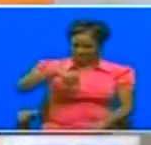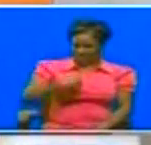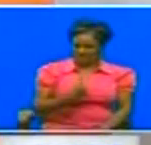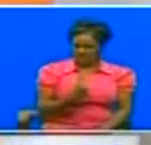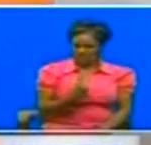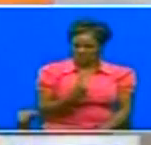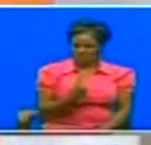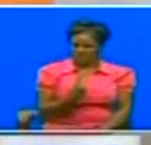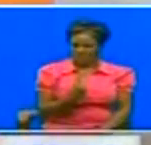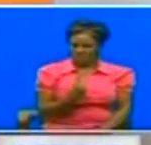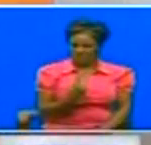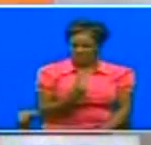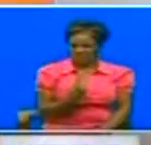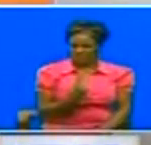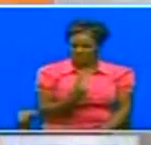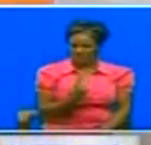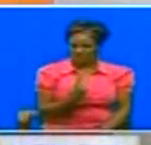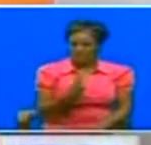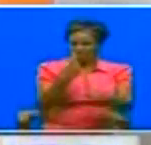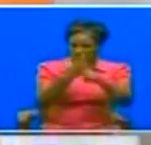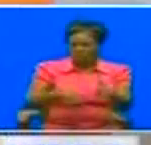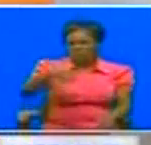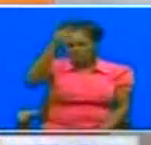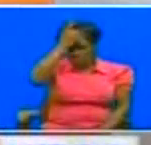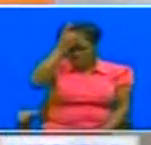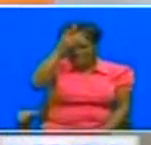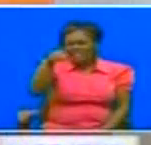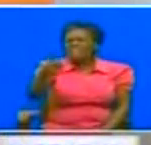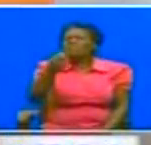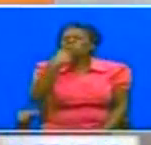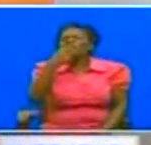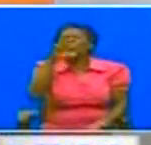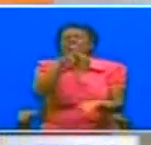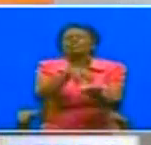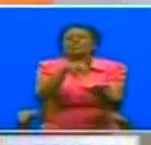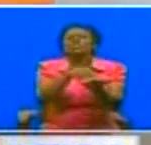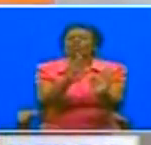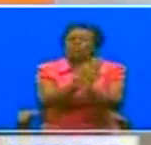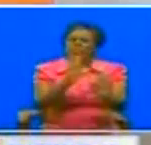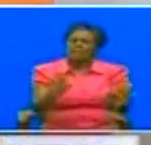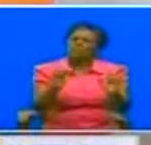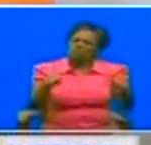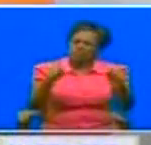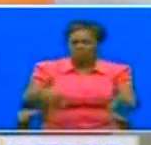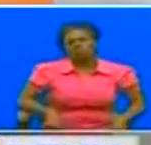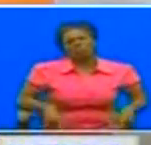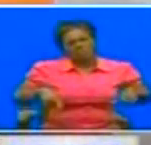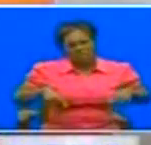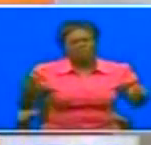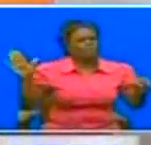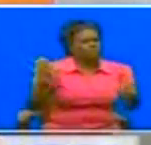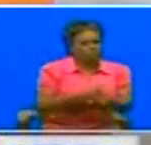right throughout the country, right down to the grassroots, that it's simply a medical condition. And you can live with it and live a full